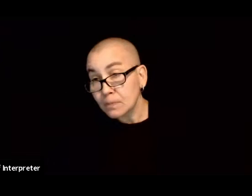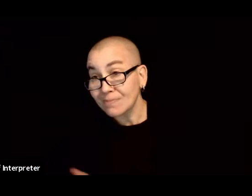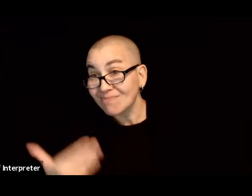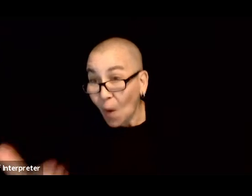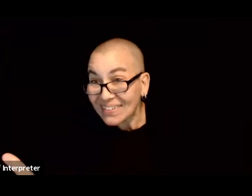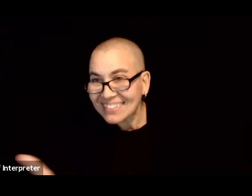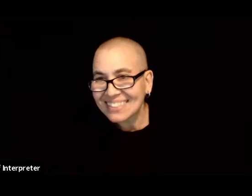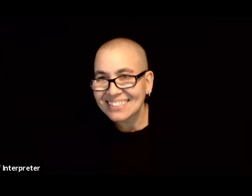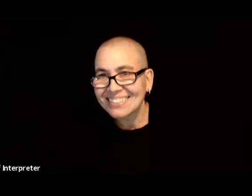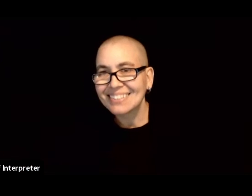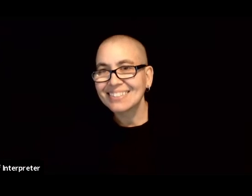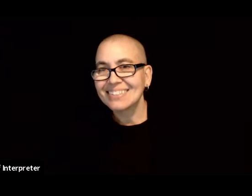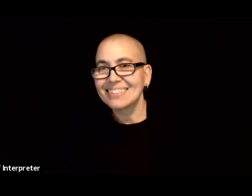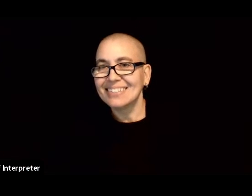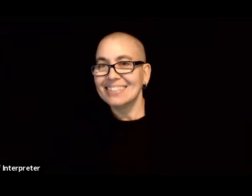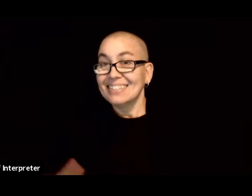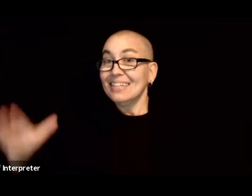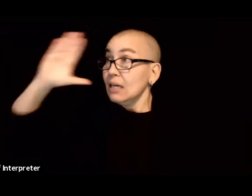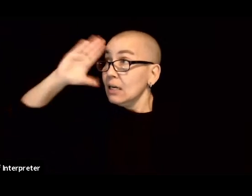Hello, can you hear me all right?